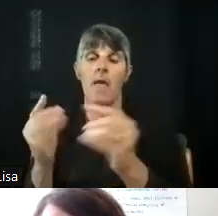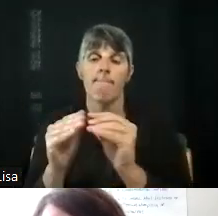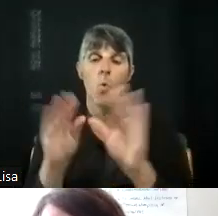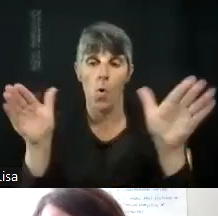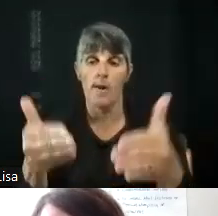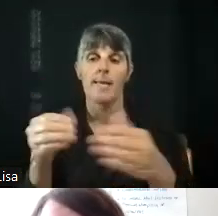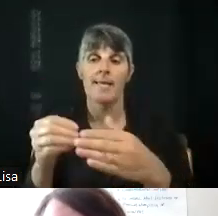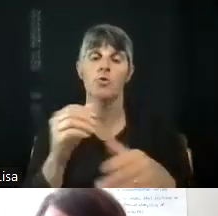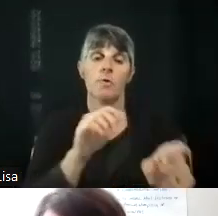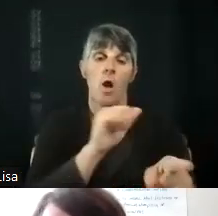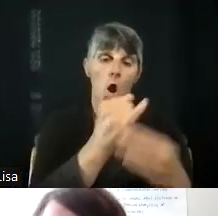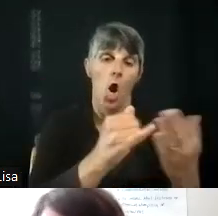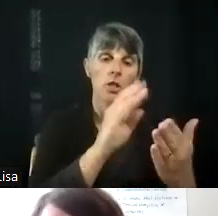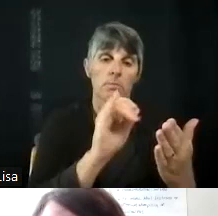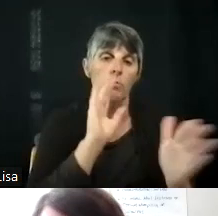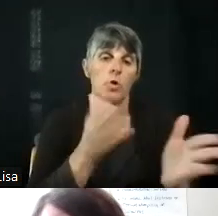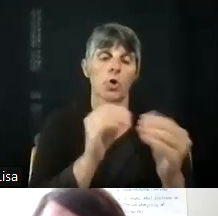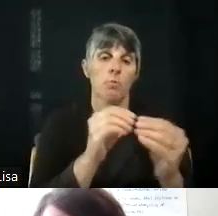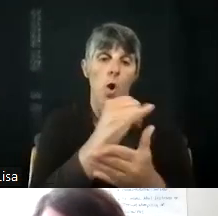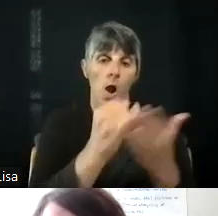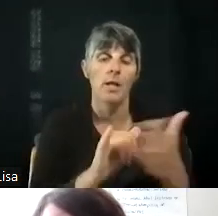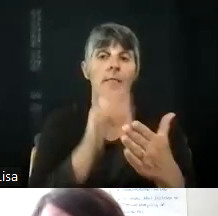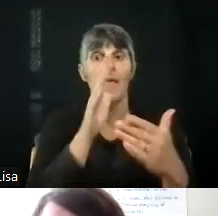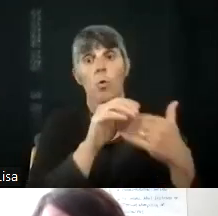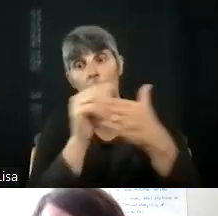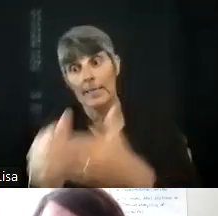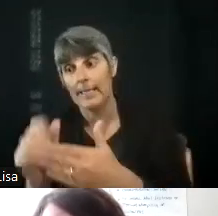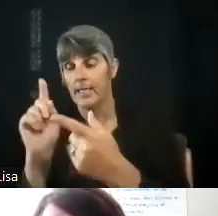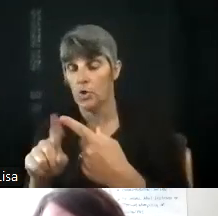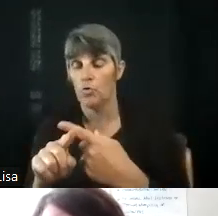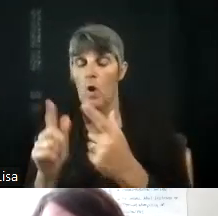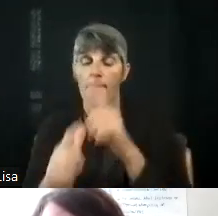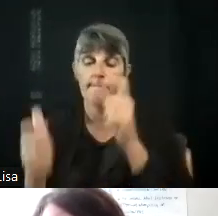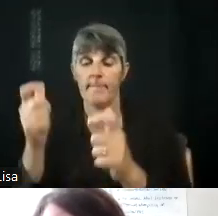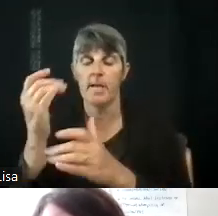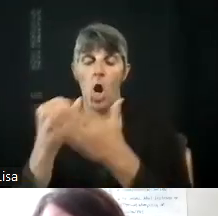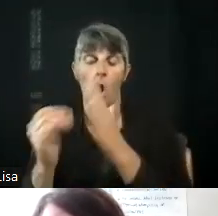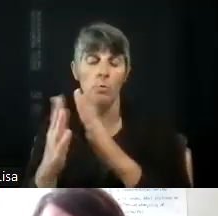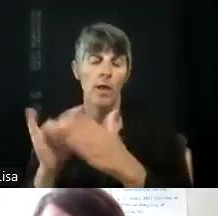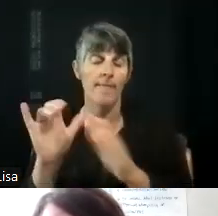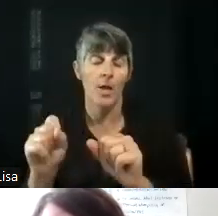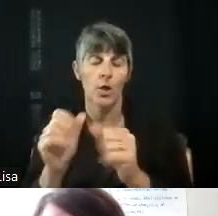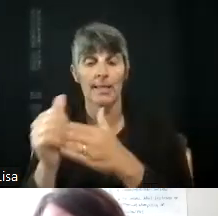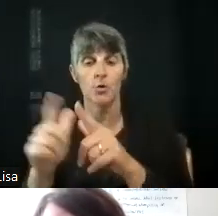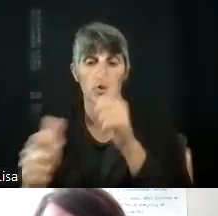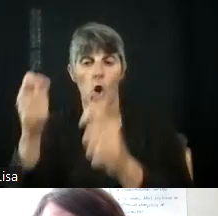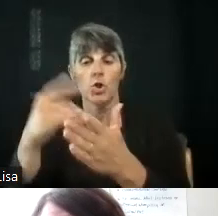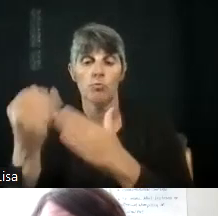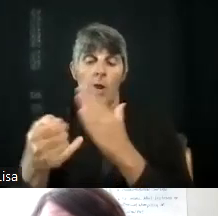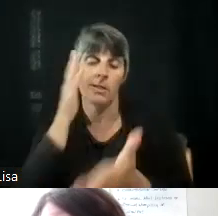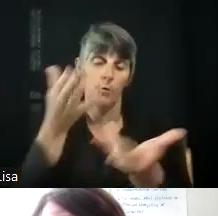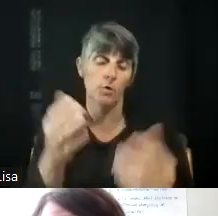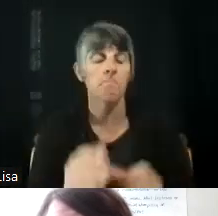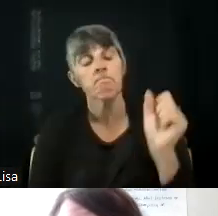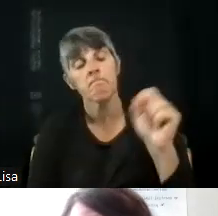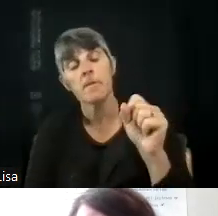into the arts bloom to encourage more artists, which will eventually lead to a bigger art community, which could lead to larger projects in the future.